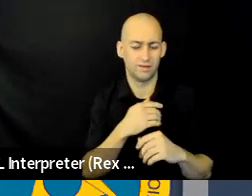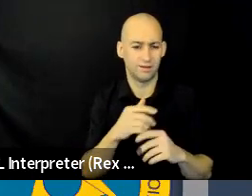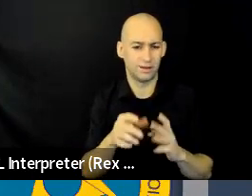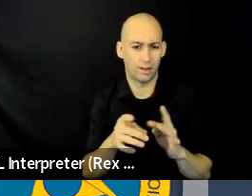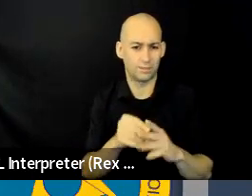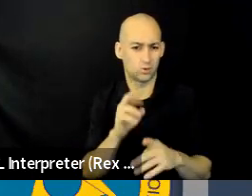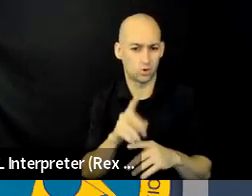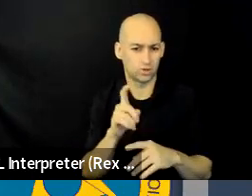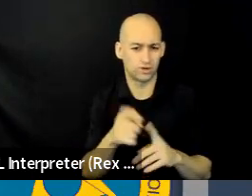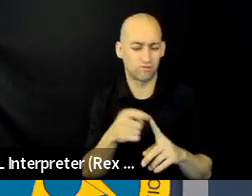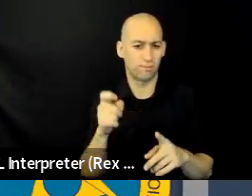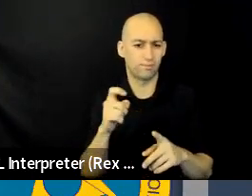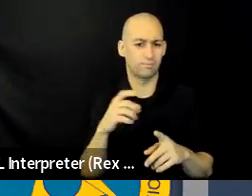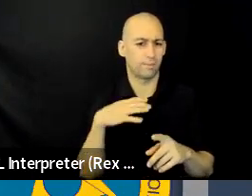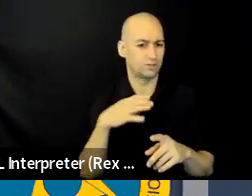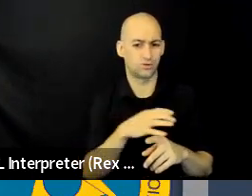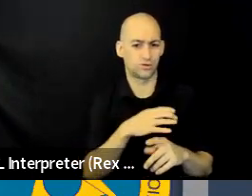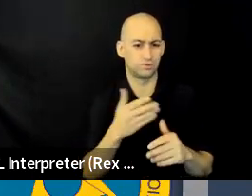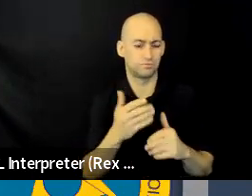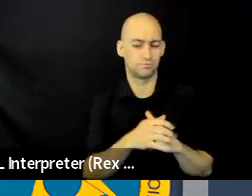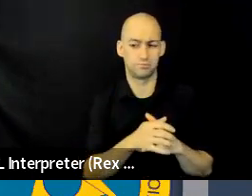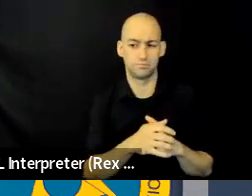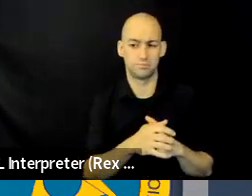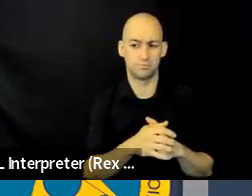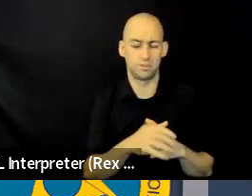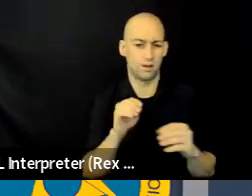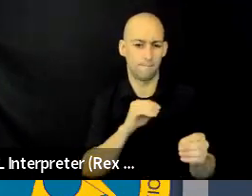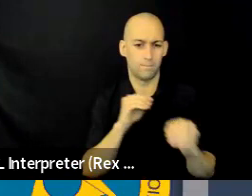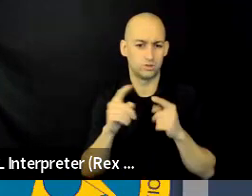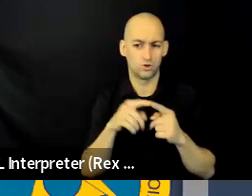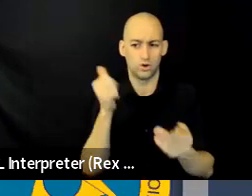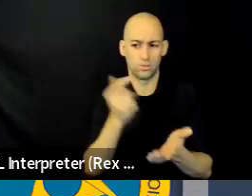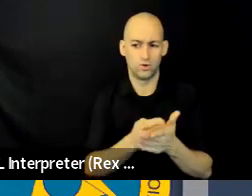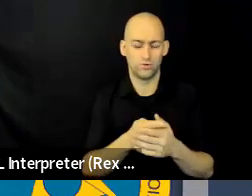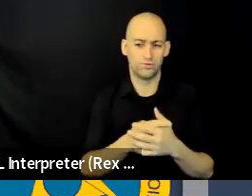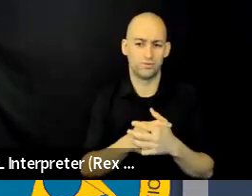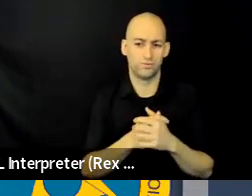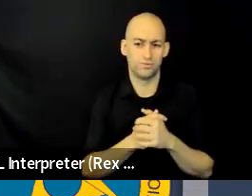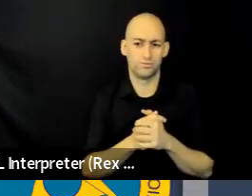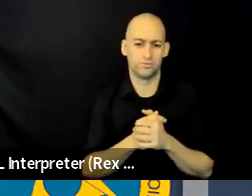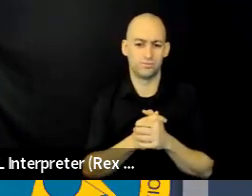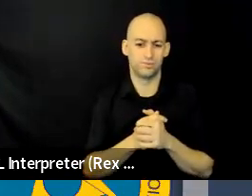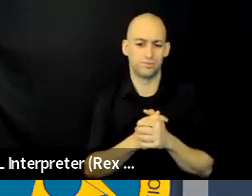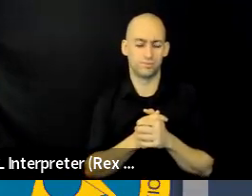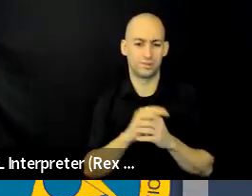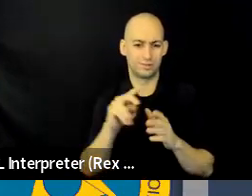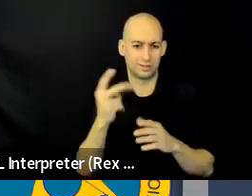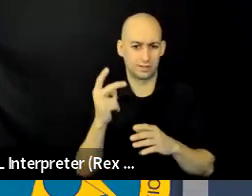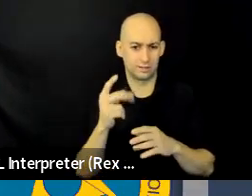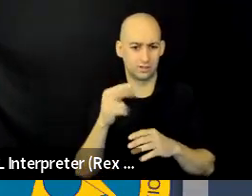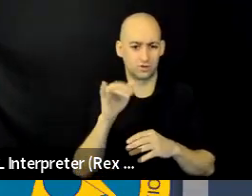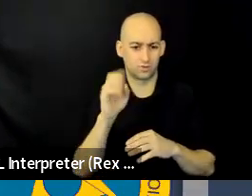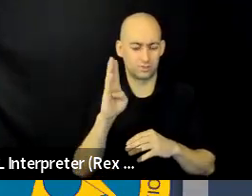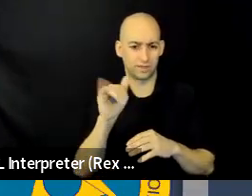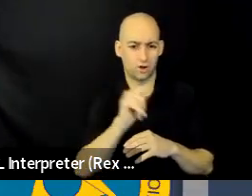questions from commissioners? Do I see a motion from Motion to Commissioner approve. Bradshaw? Motion to approve. Second. Second, Commissioner Grisby.